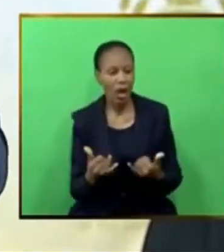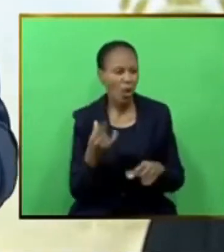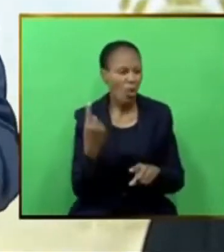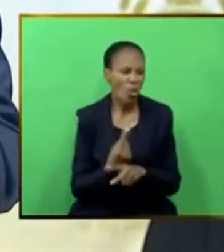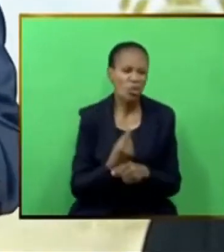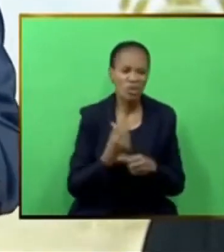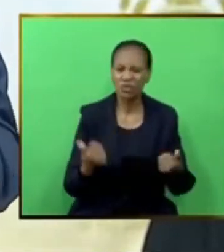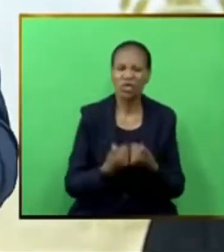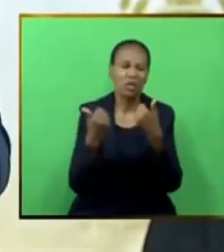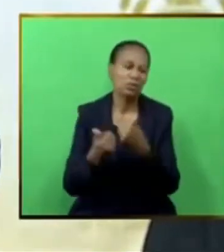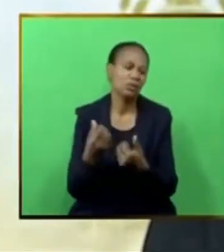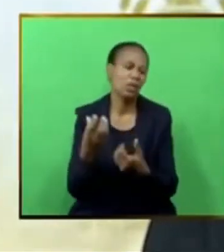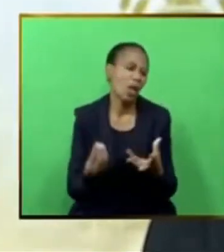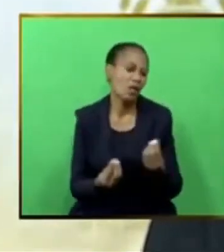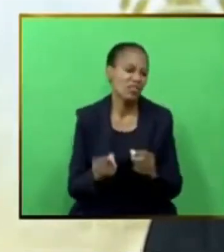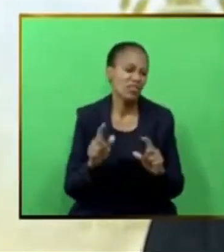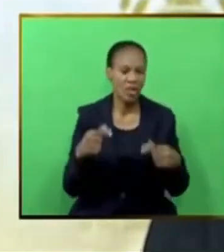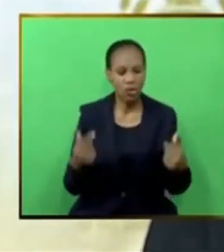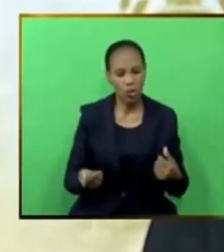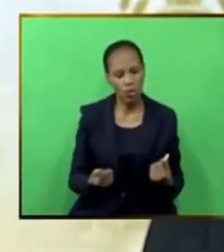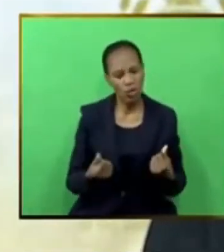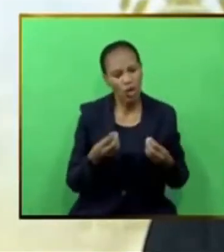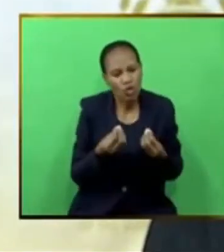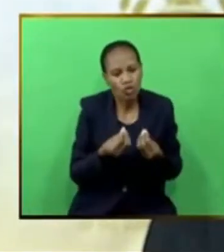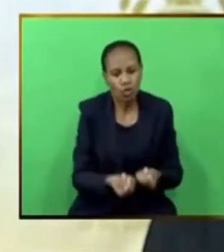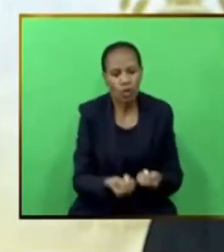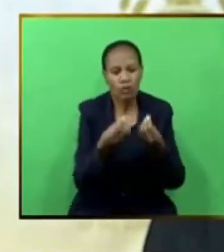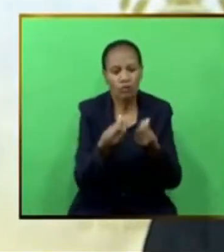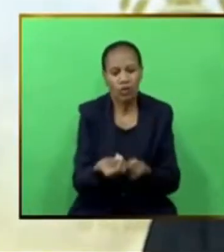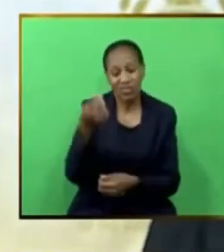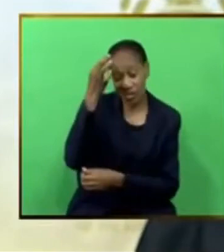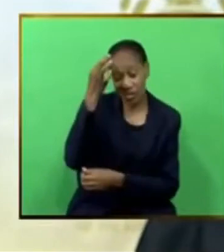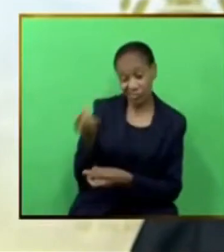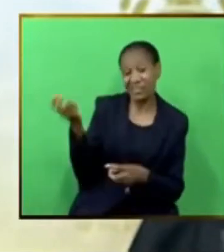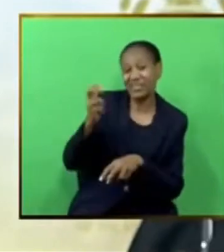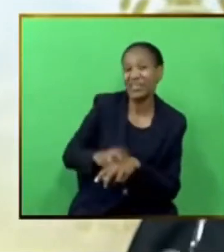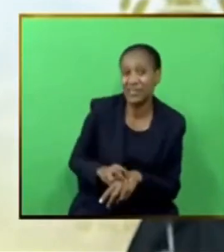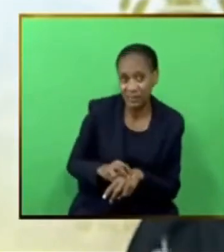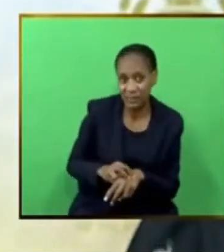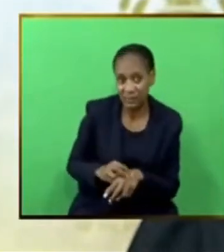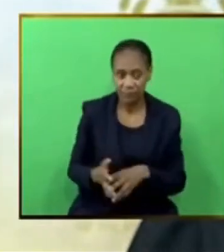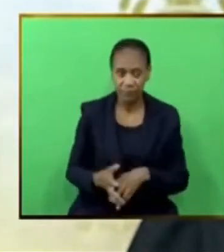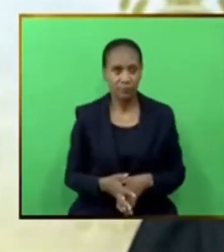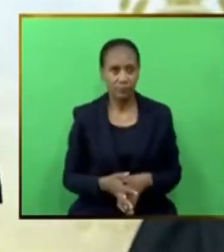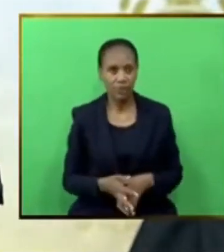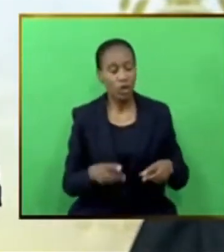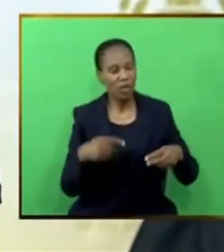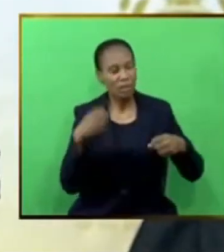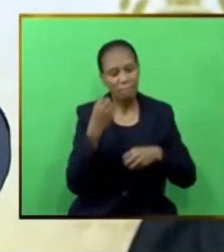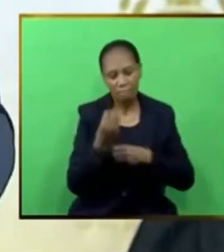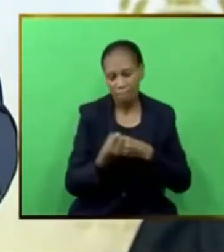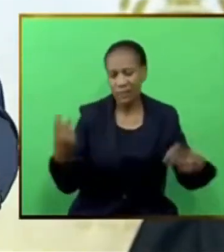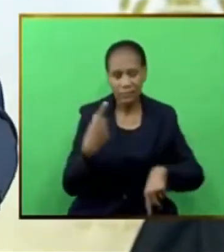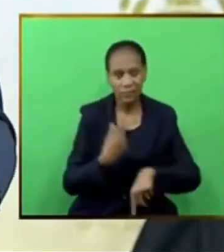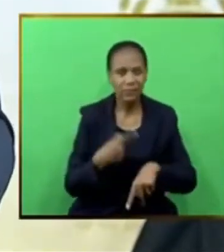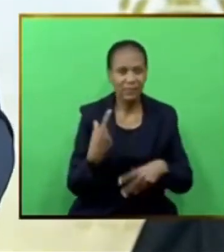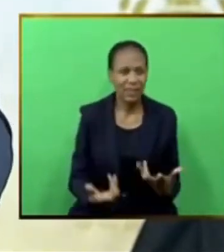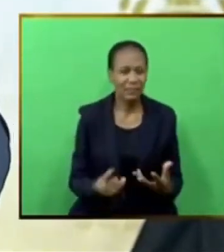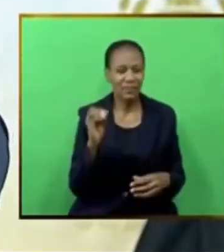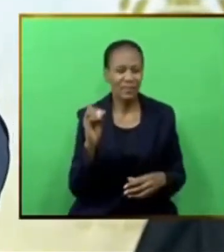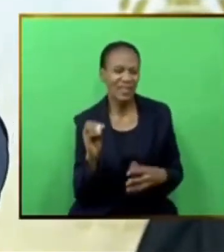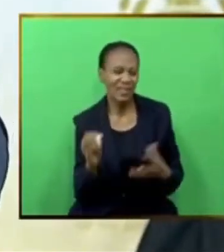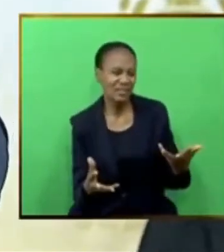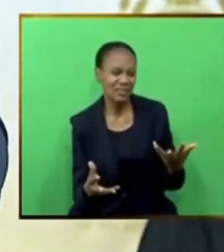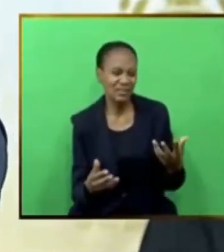short of delivering the cost-effective solution to government's needs. Too often, there's a substantial